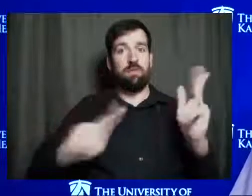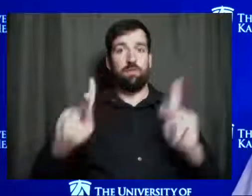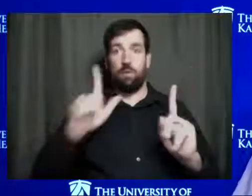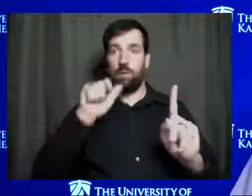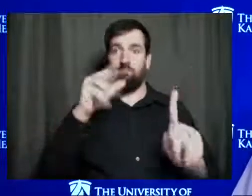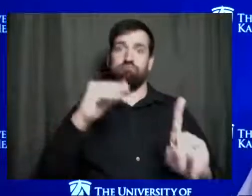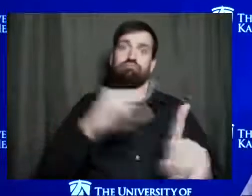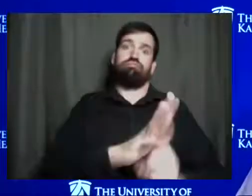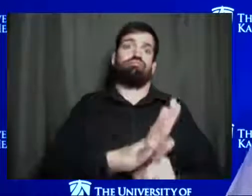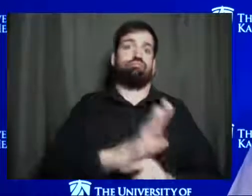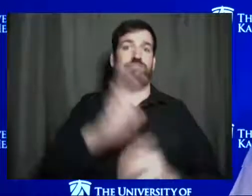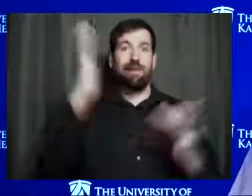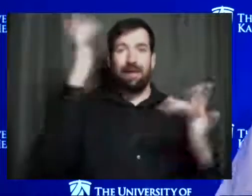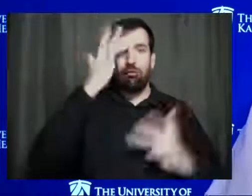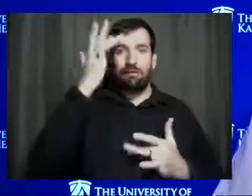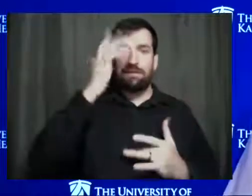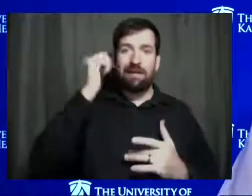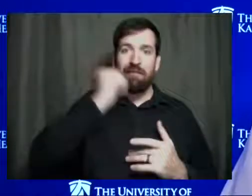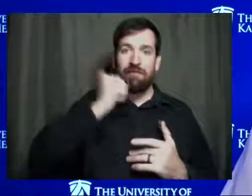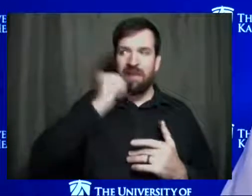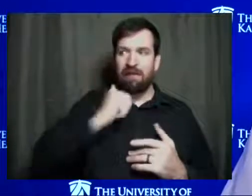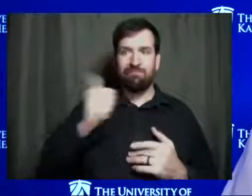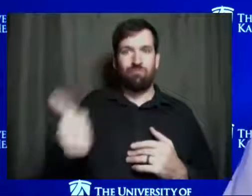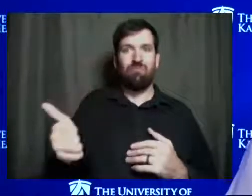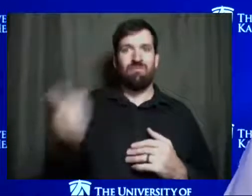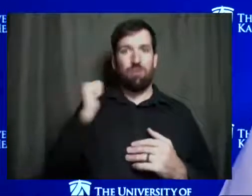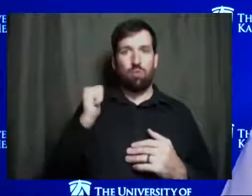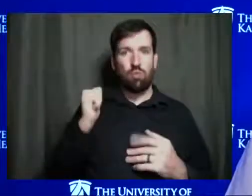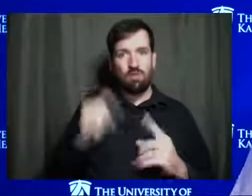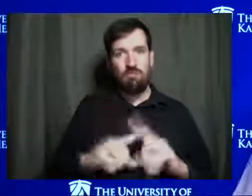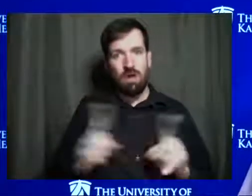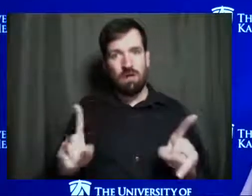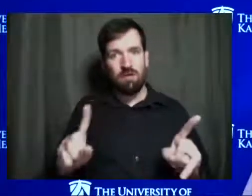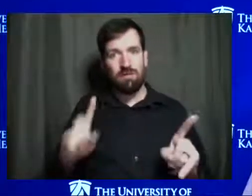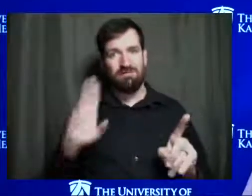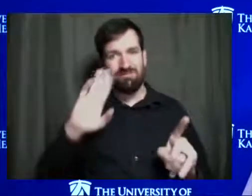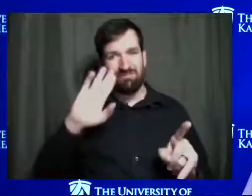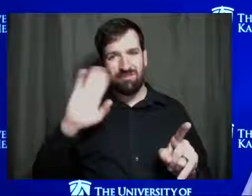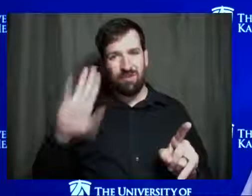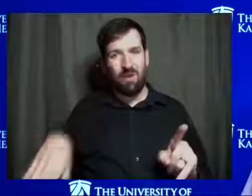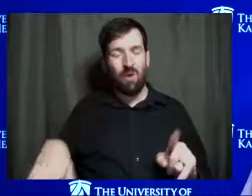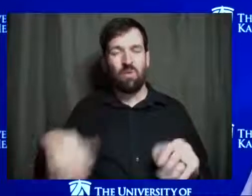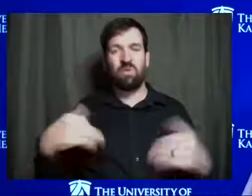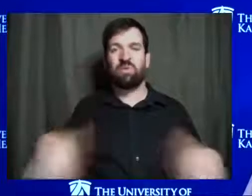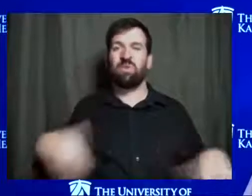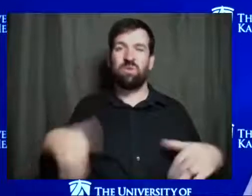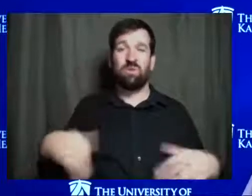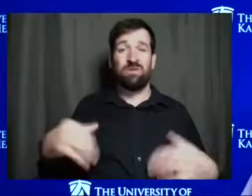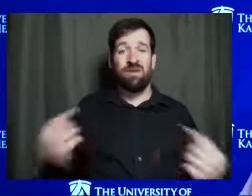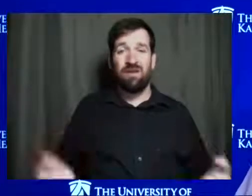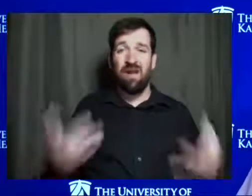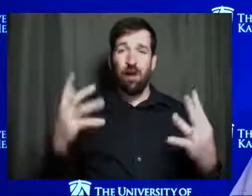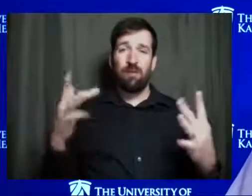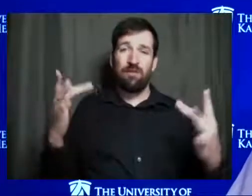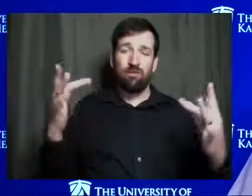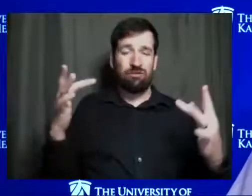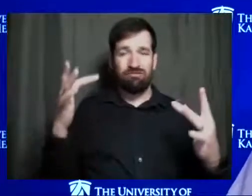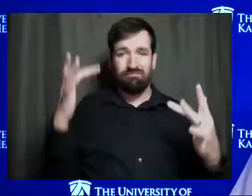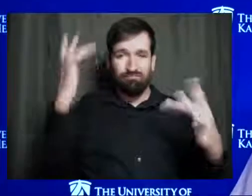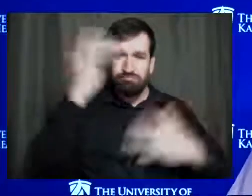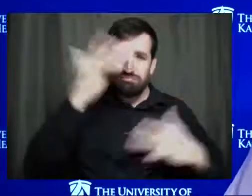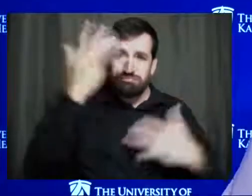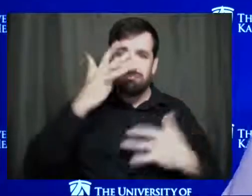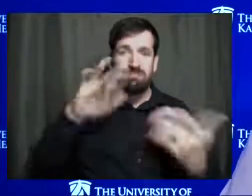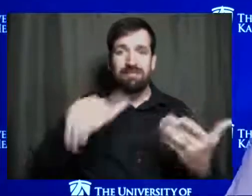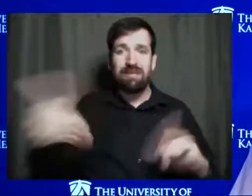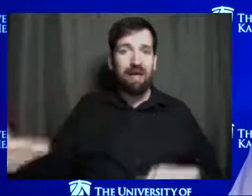daily basis refusing to get it. But we know that the devastation that the illness has caused within those ranks of death and loss